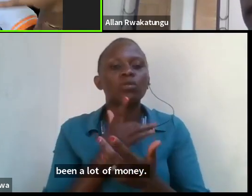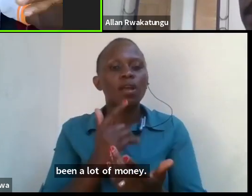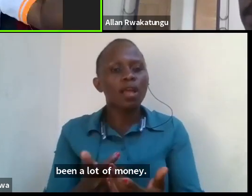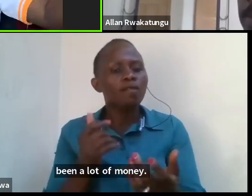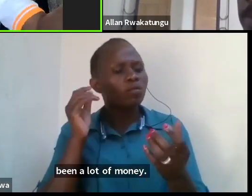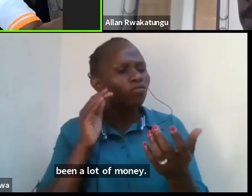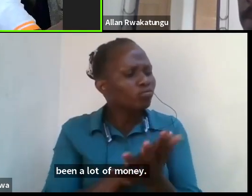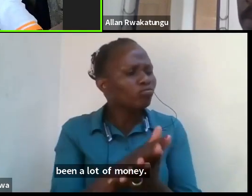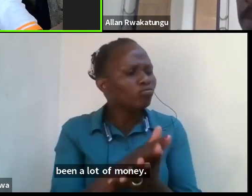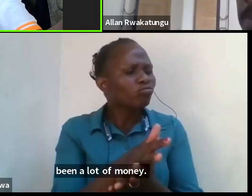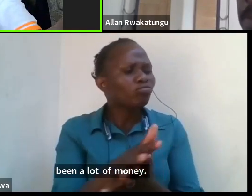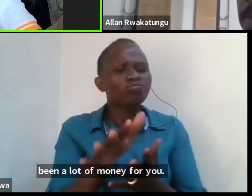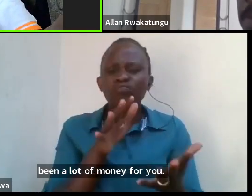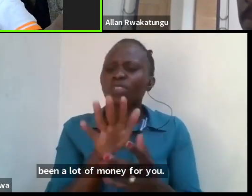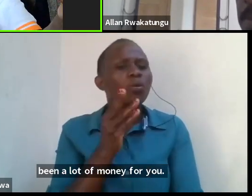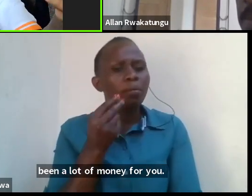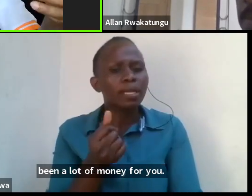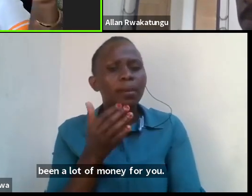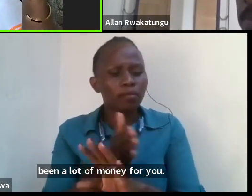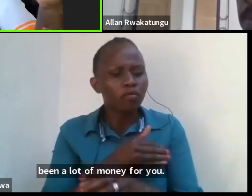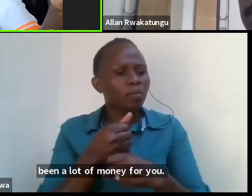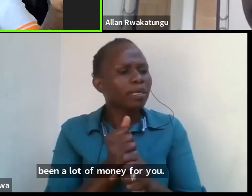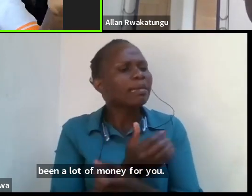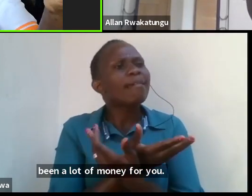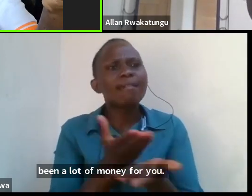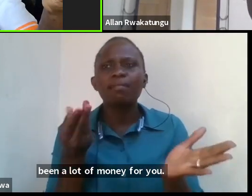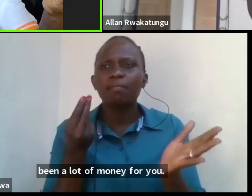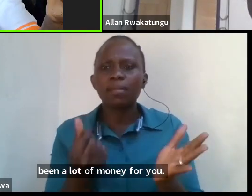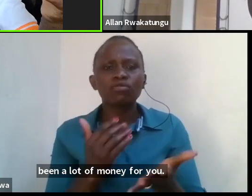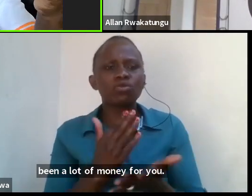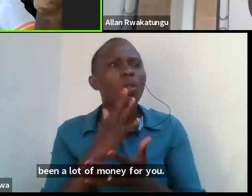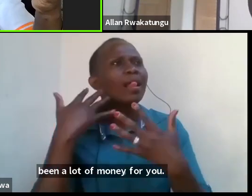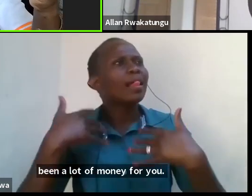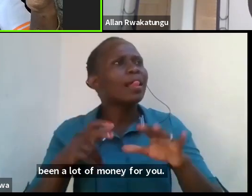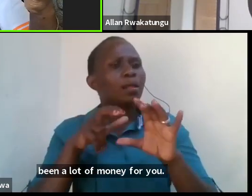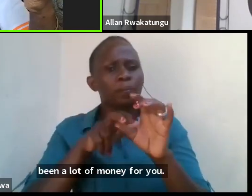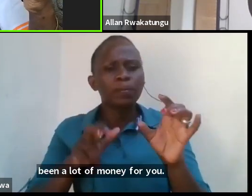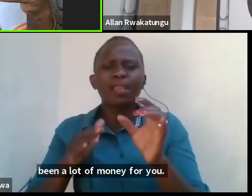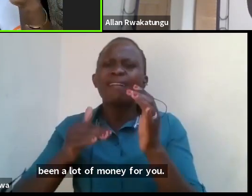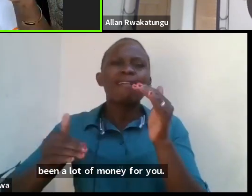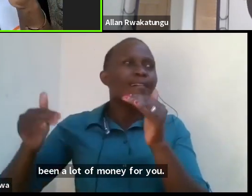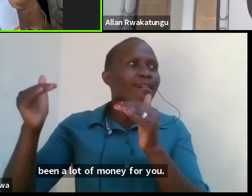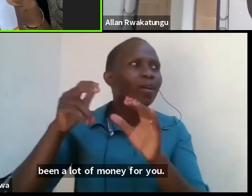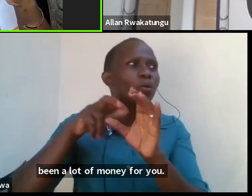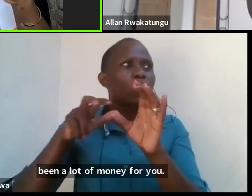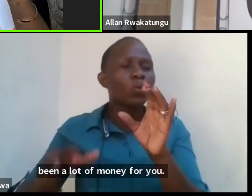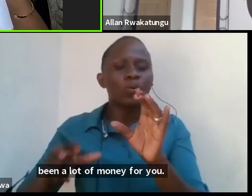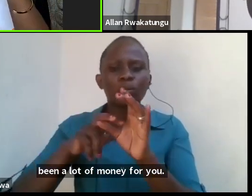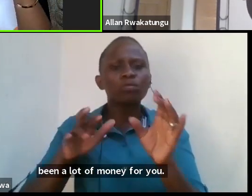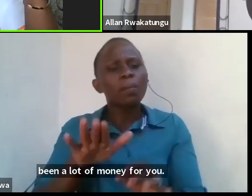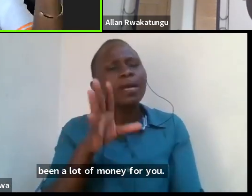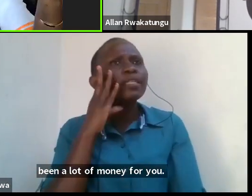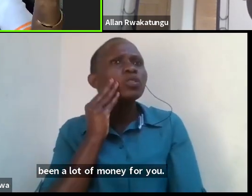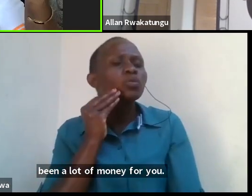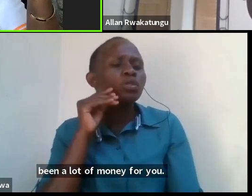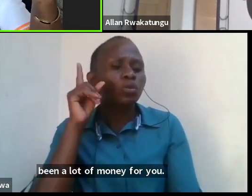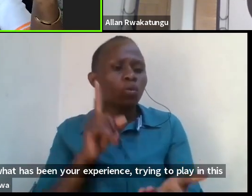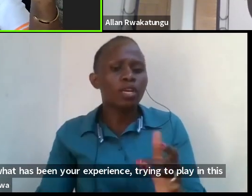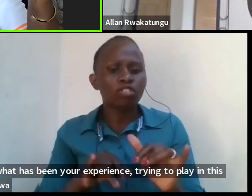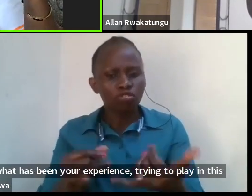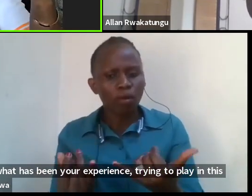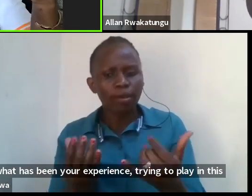before you actually make any money out of these individuals. The dropout rates usually are very high. So what has been your experience trying to play in these